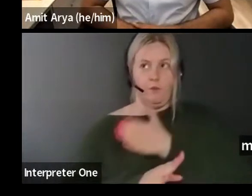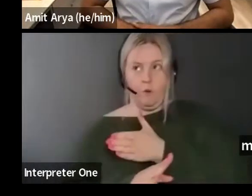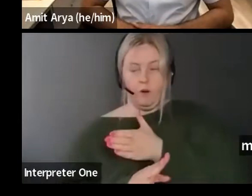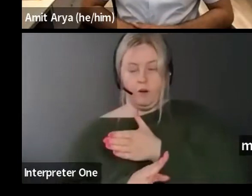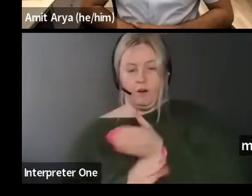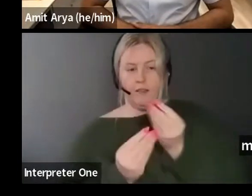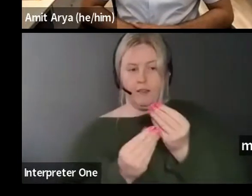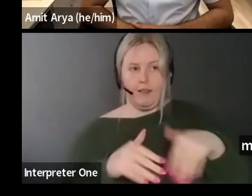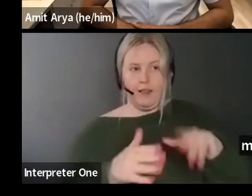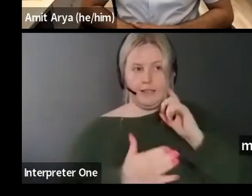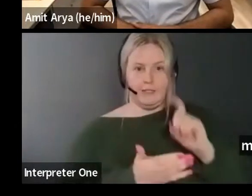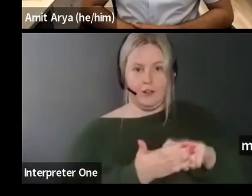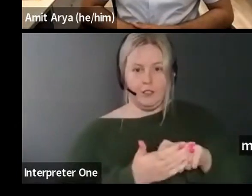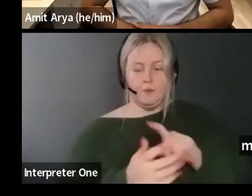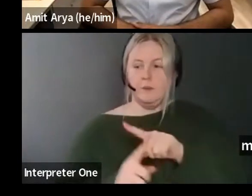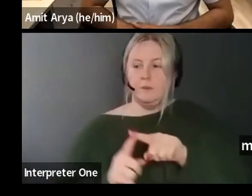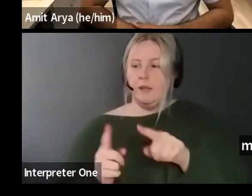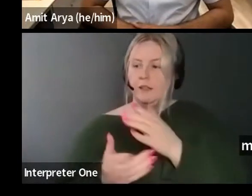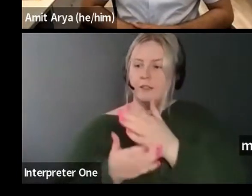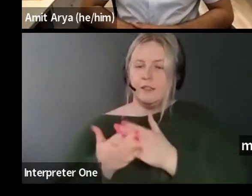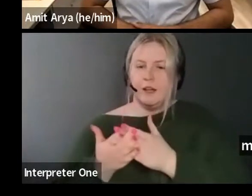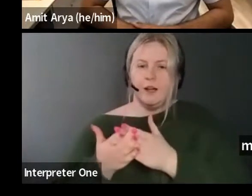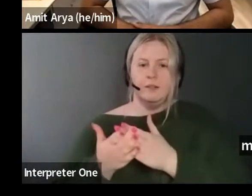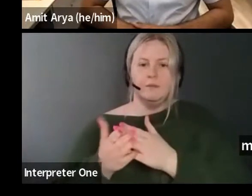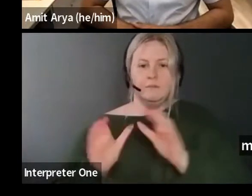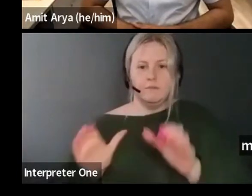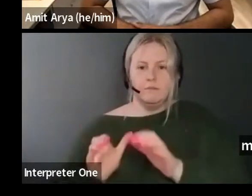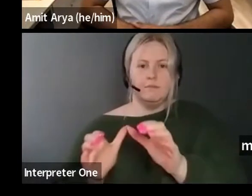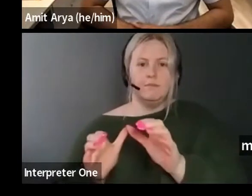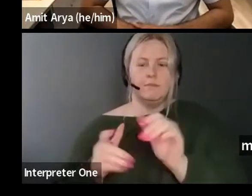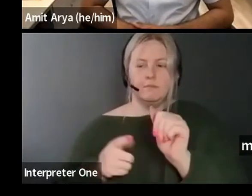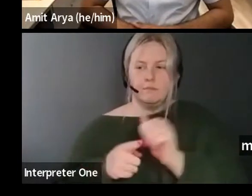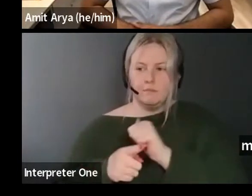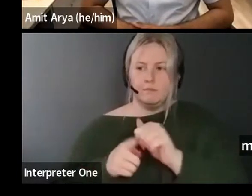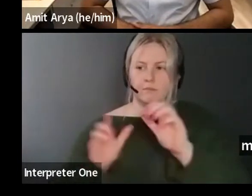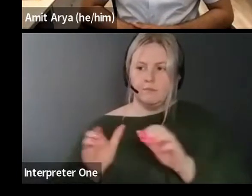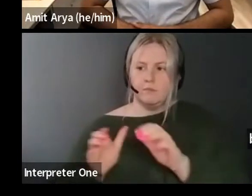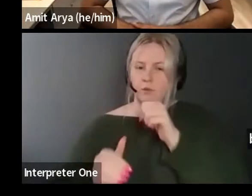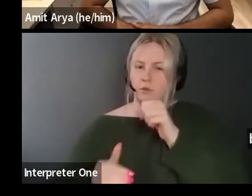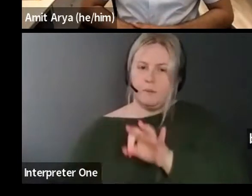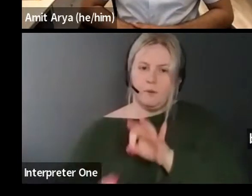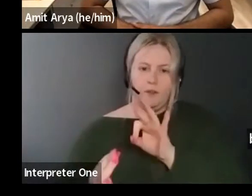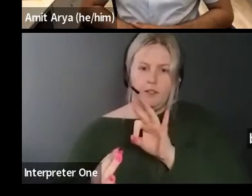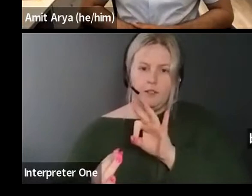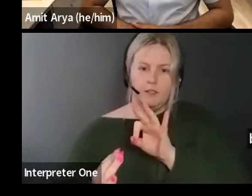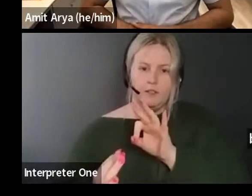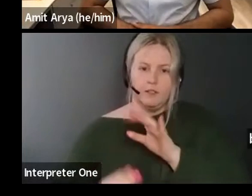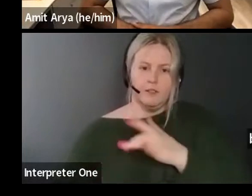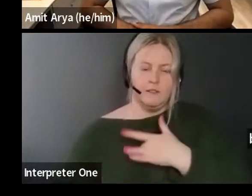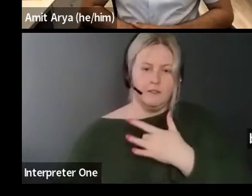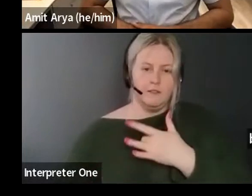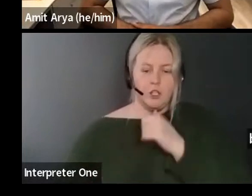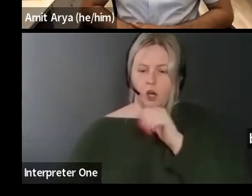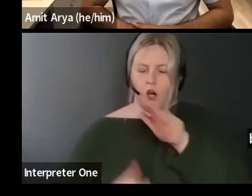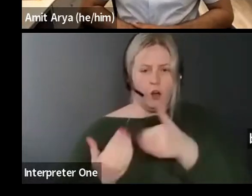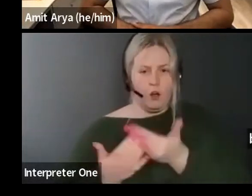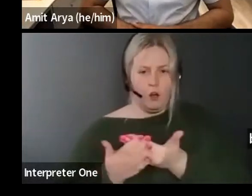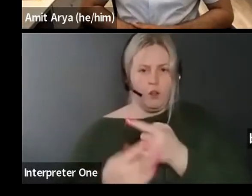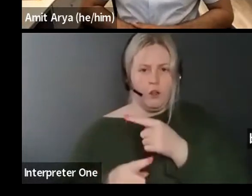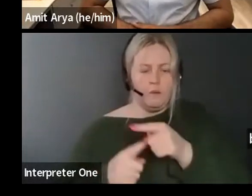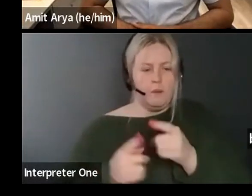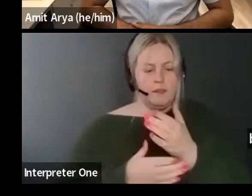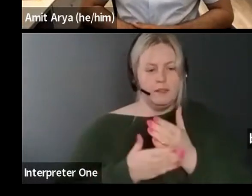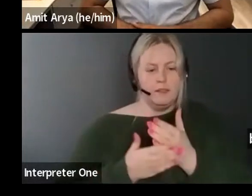that they are imperfect practices, and that it's kind of left some of us, not everyone, but some